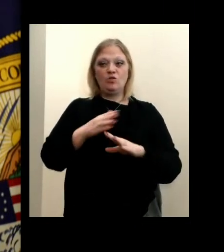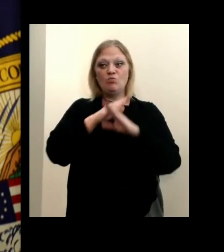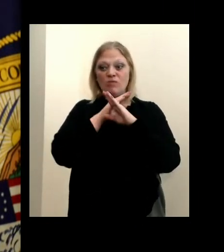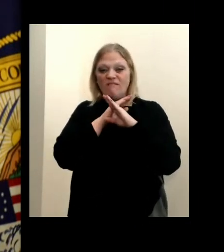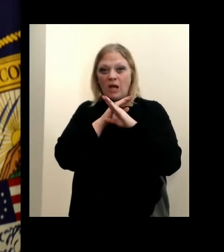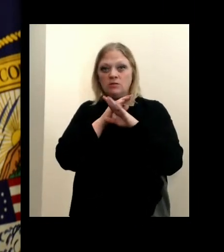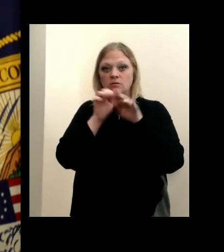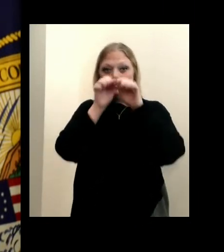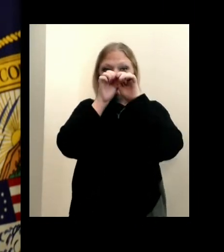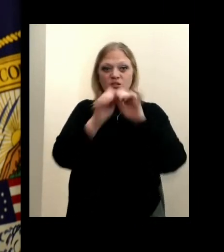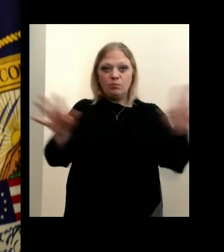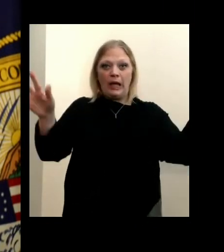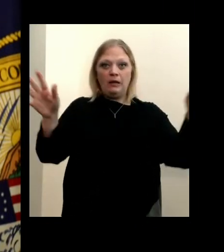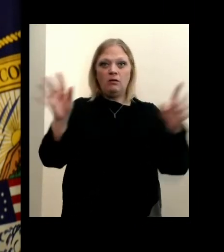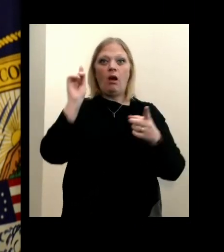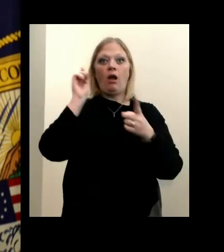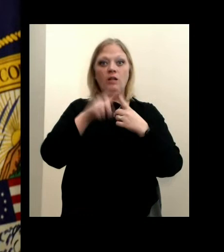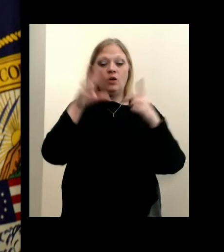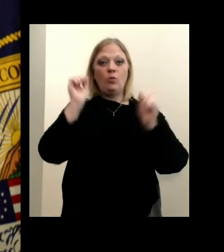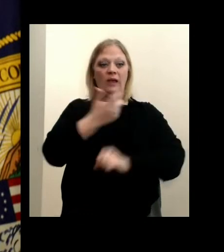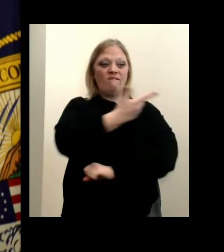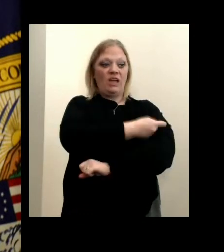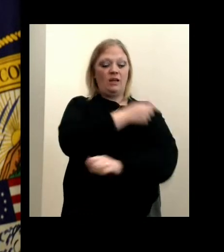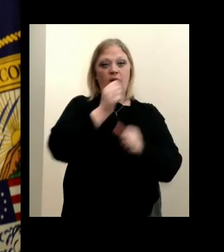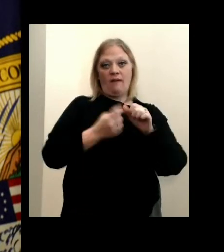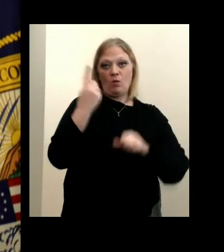coronavirus until we can vaccinate everyone.